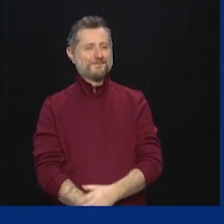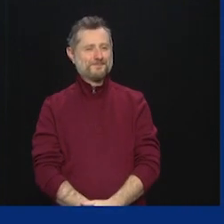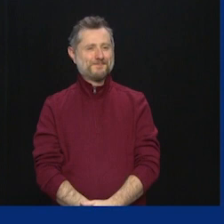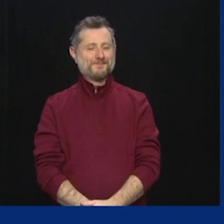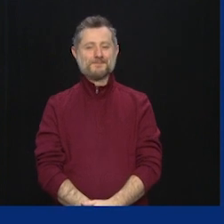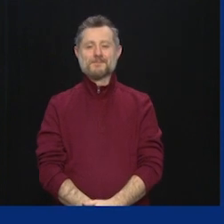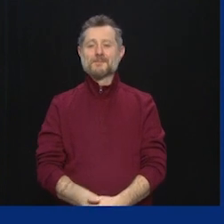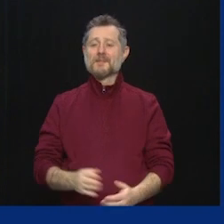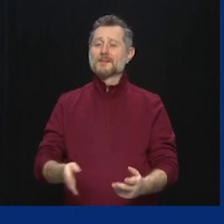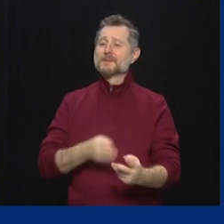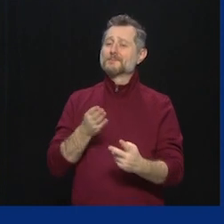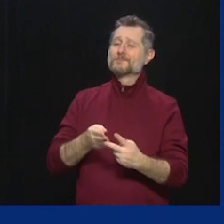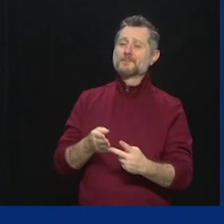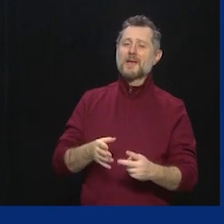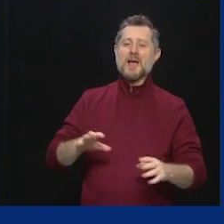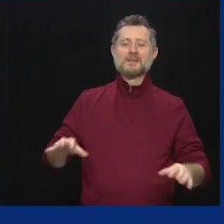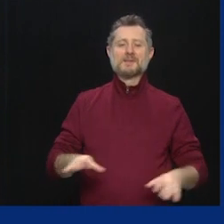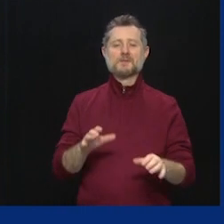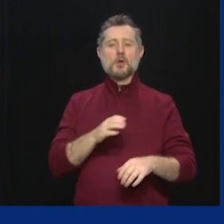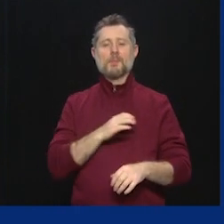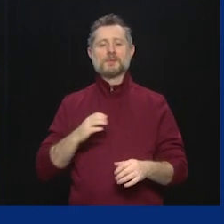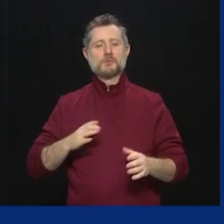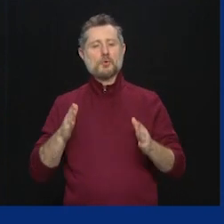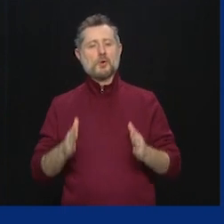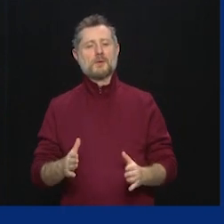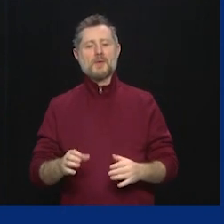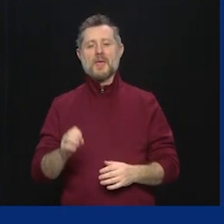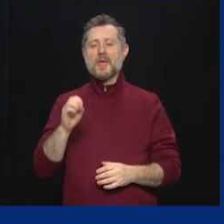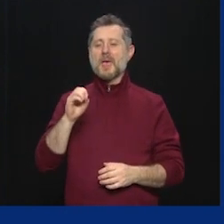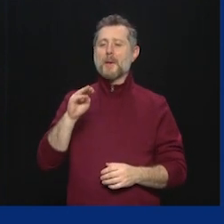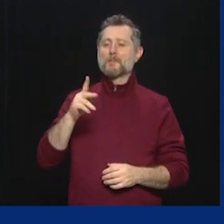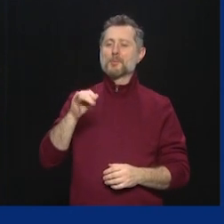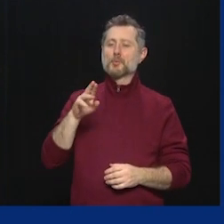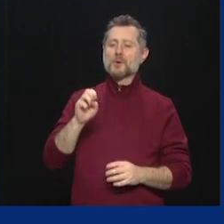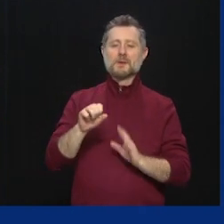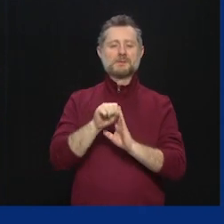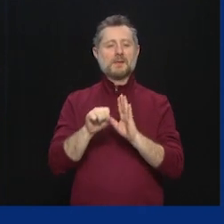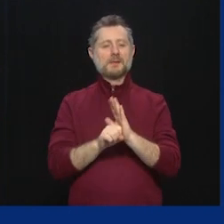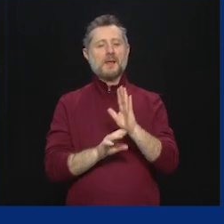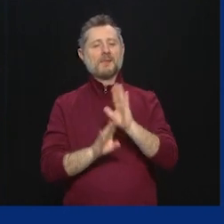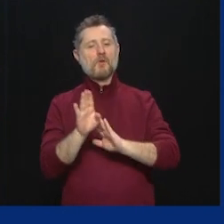Acting Commissioner of Empire State Development, Hope Knight.